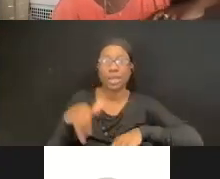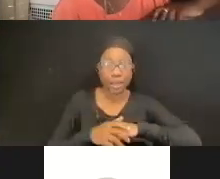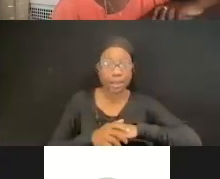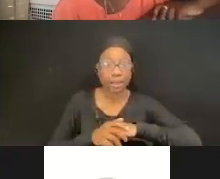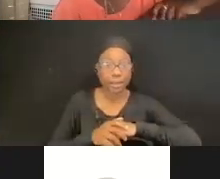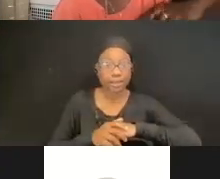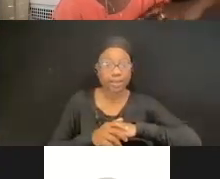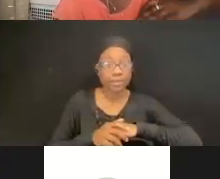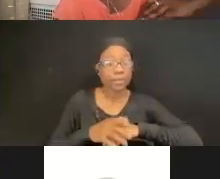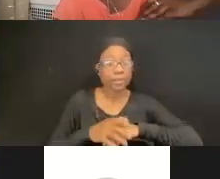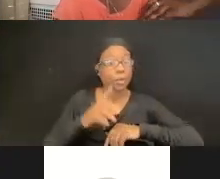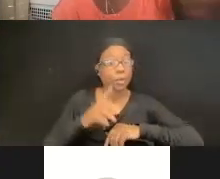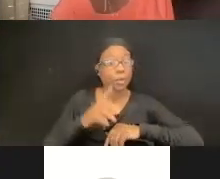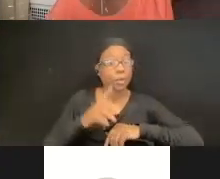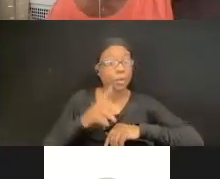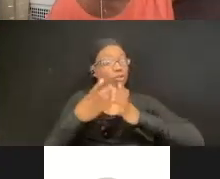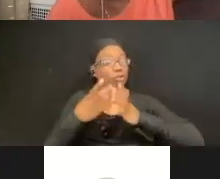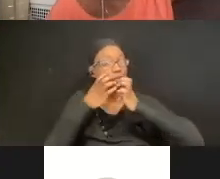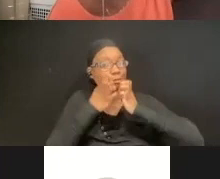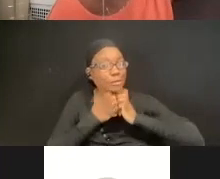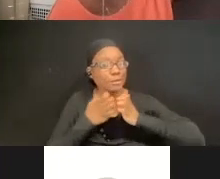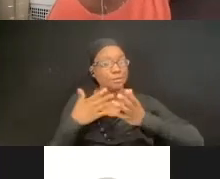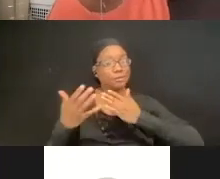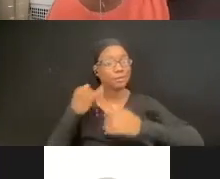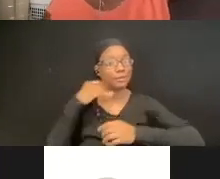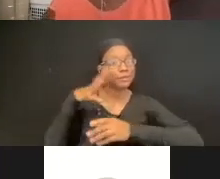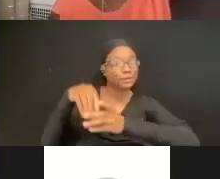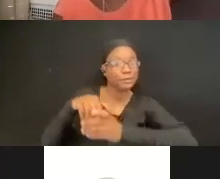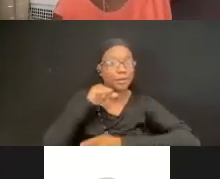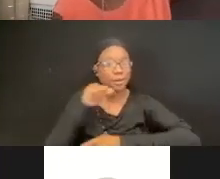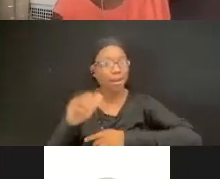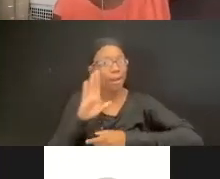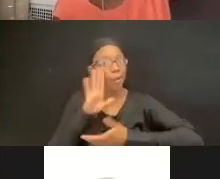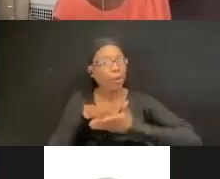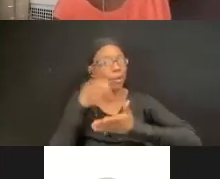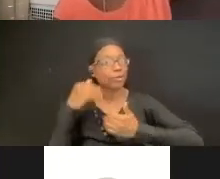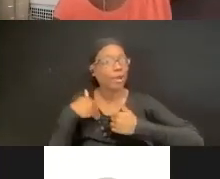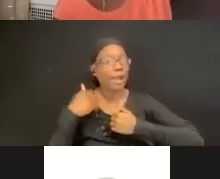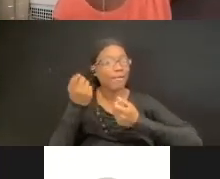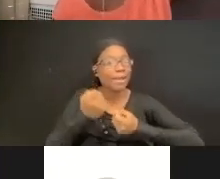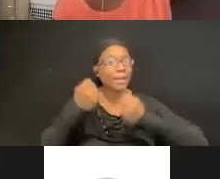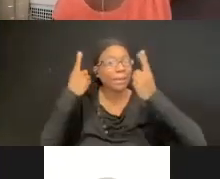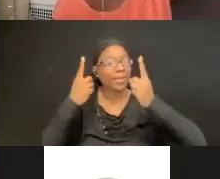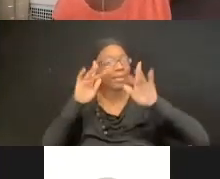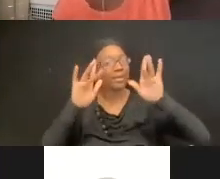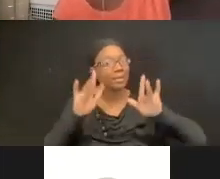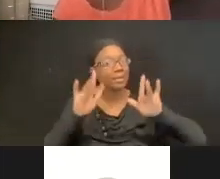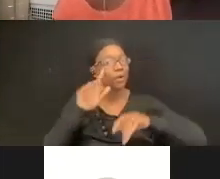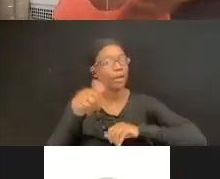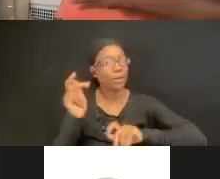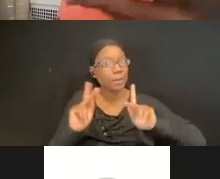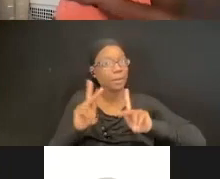involve them, then they will learn to have that empathy and sympathy for others. And then we can learn to protect each other because we will